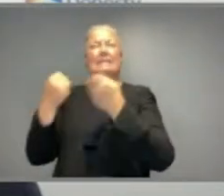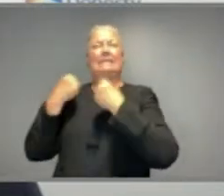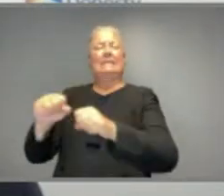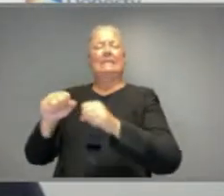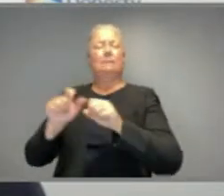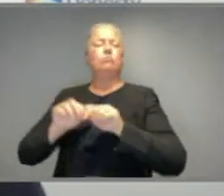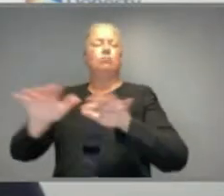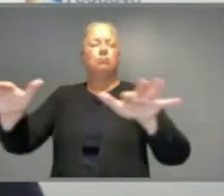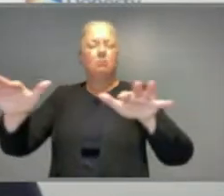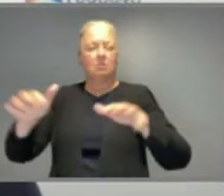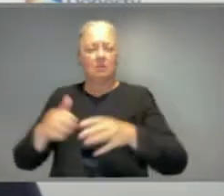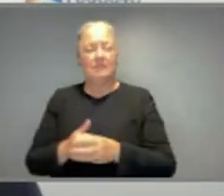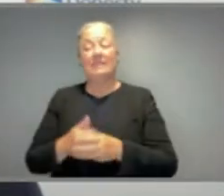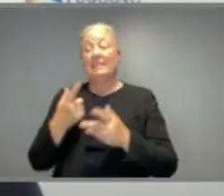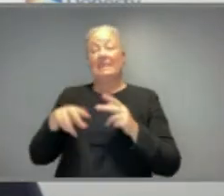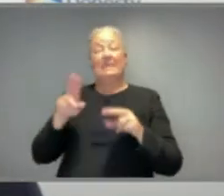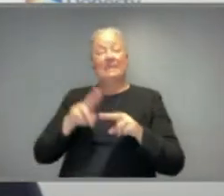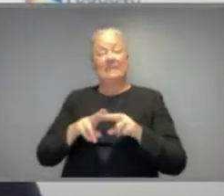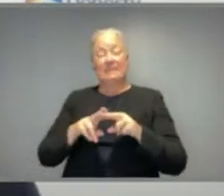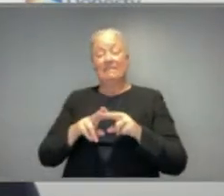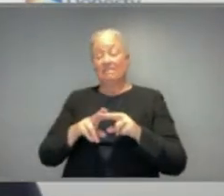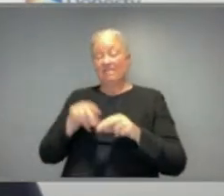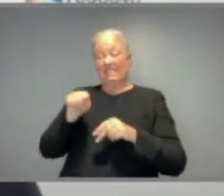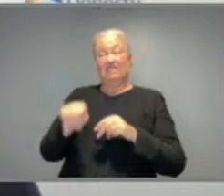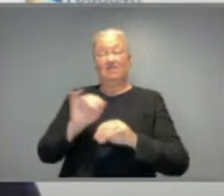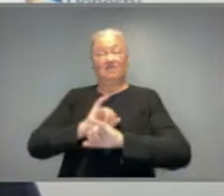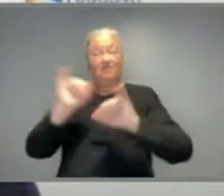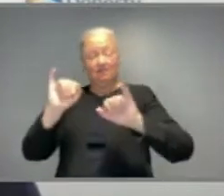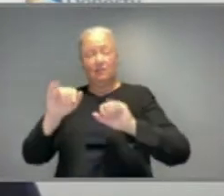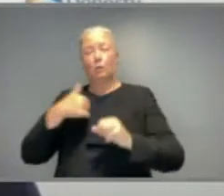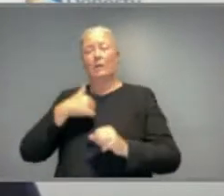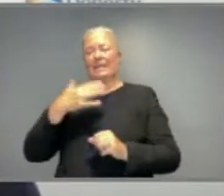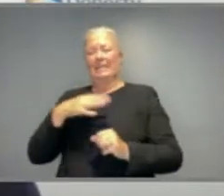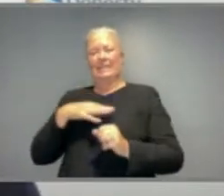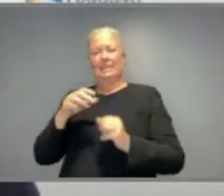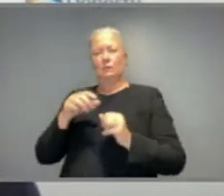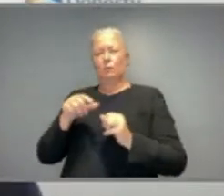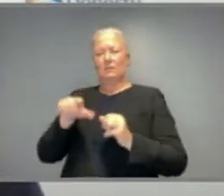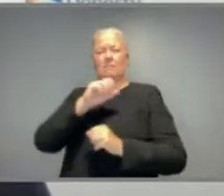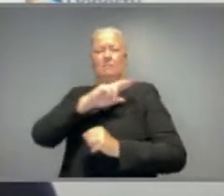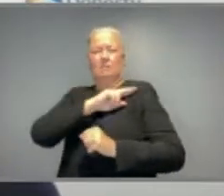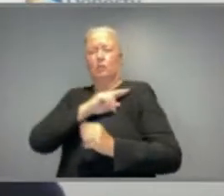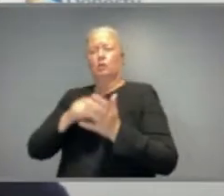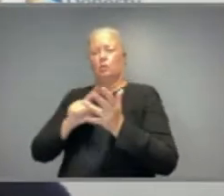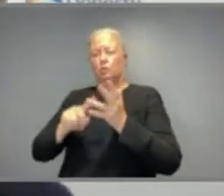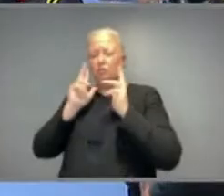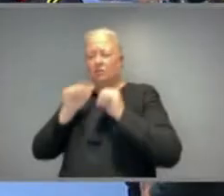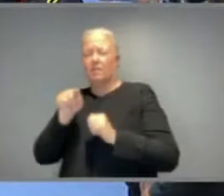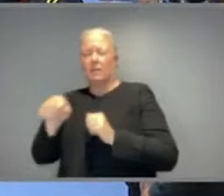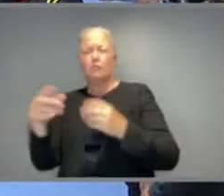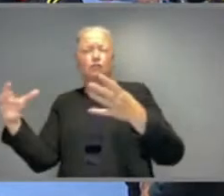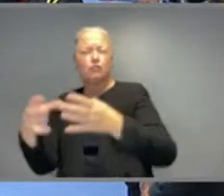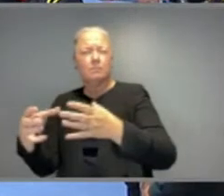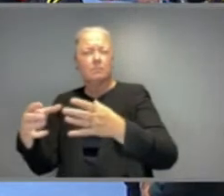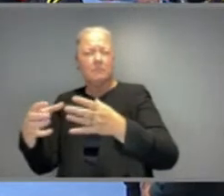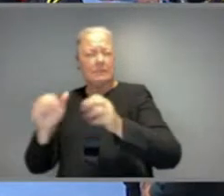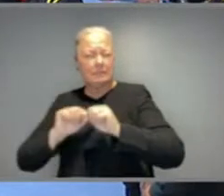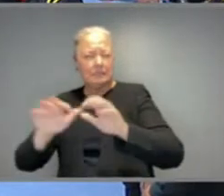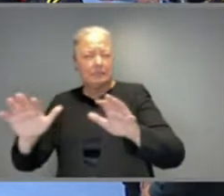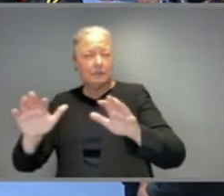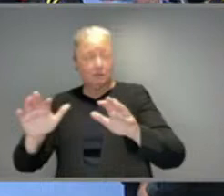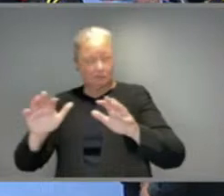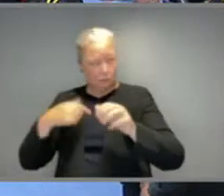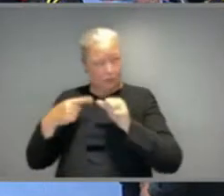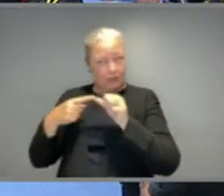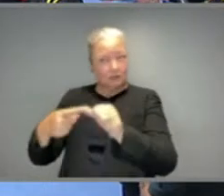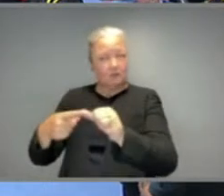an intermediate strategy, I suspect, to be able to take account of that group. Does that answer your question? Prime Minister, one for yourself and maybe the Professor